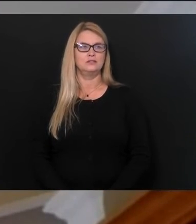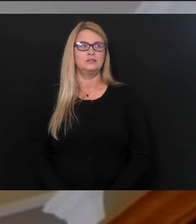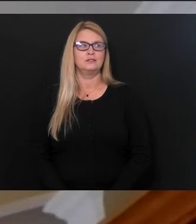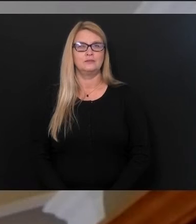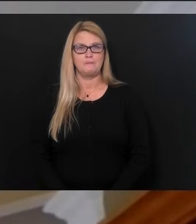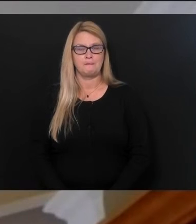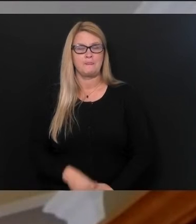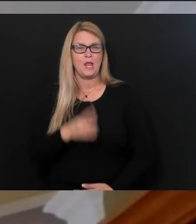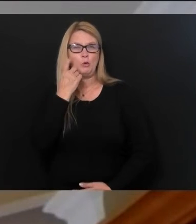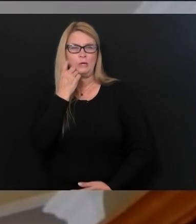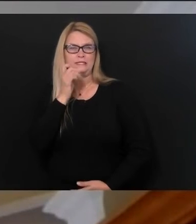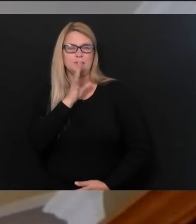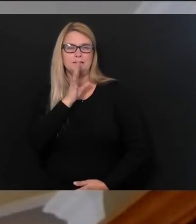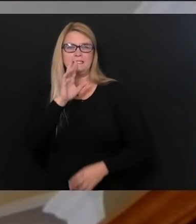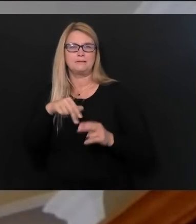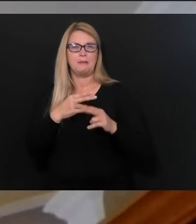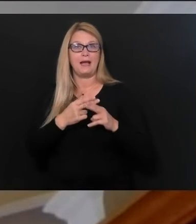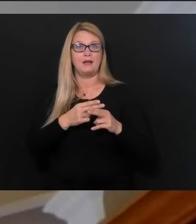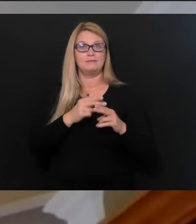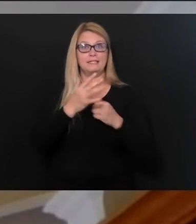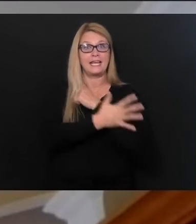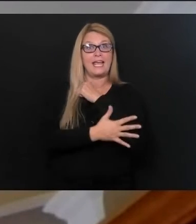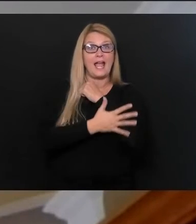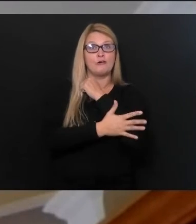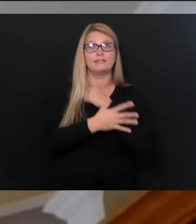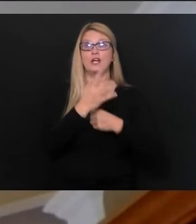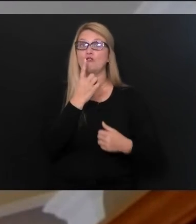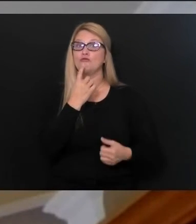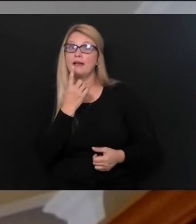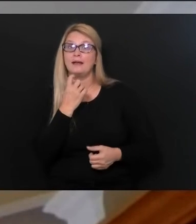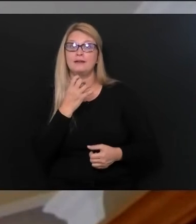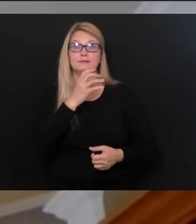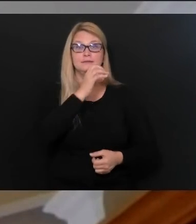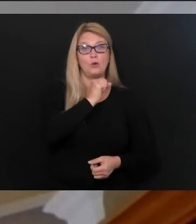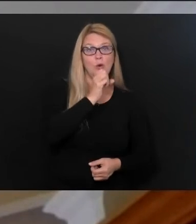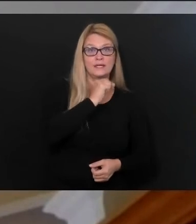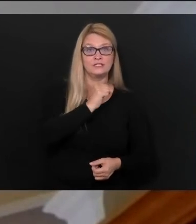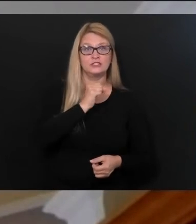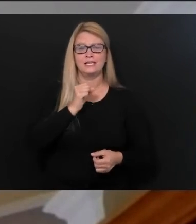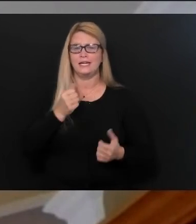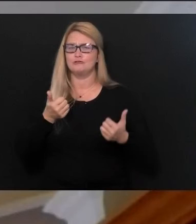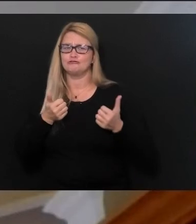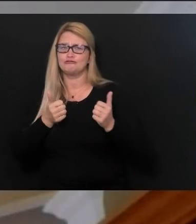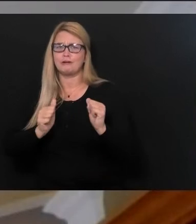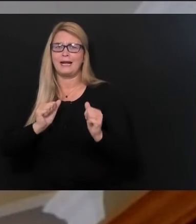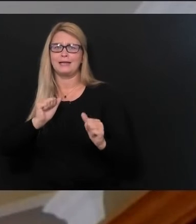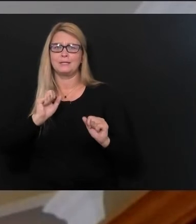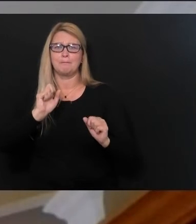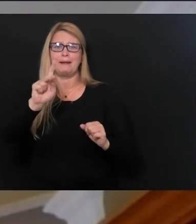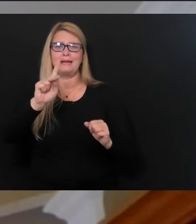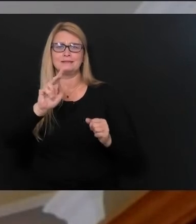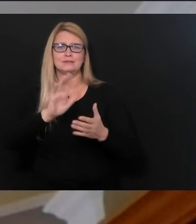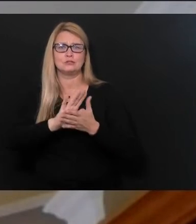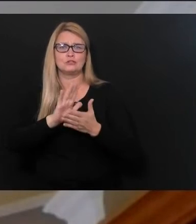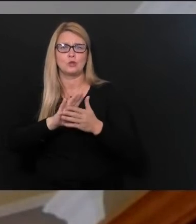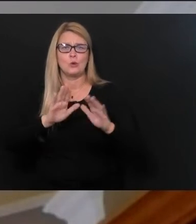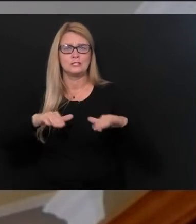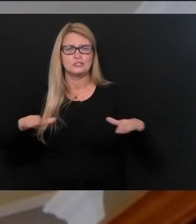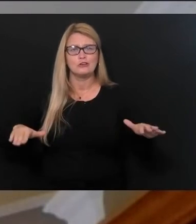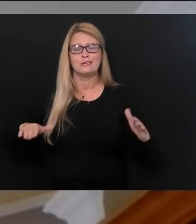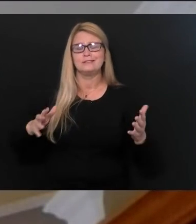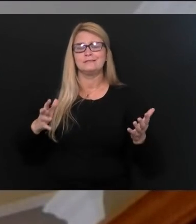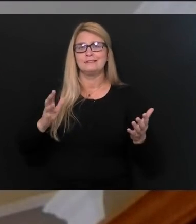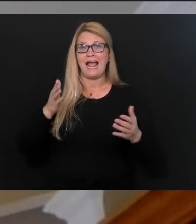counties are red and orange and the effort to try to get kids back in school after the holiday break. Is that